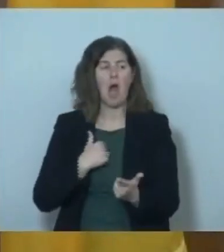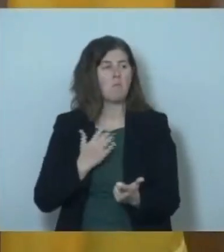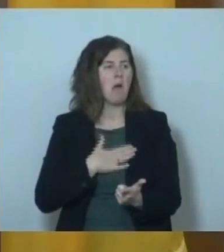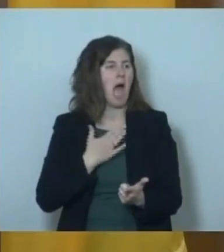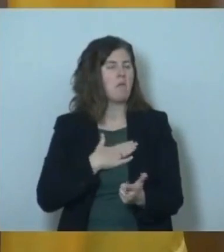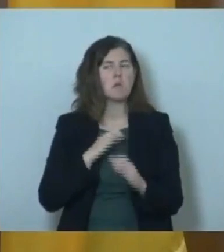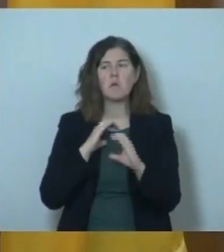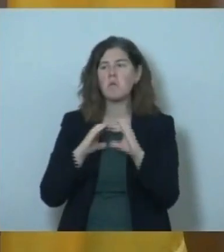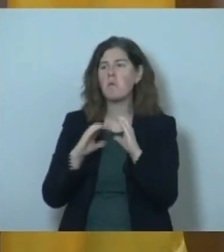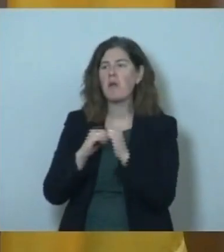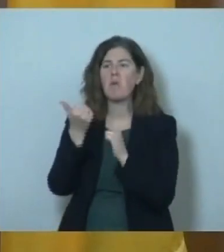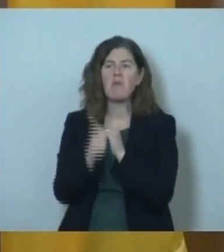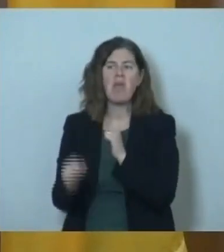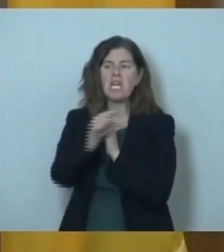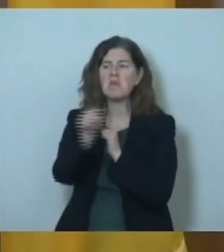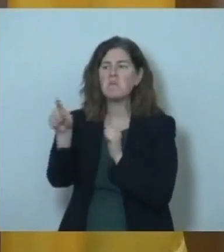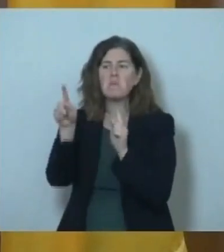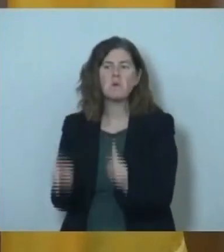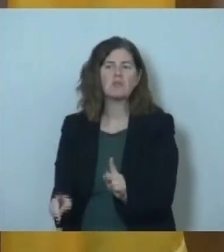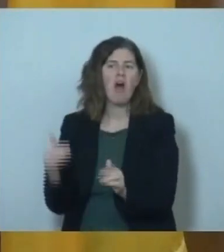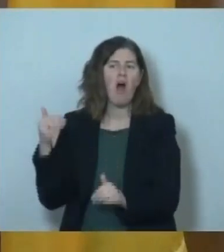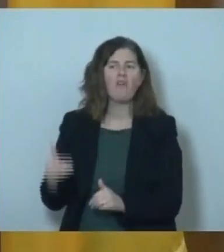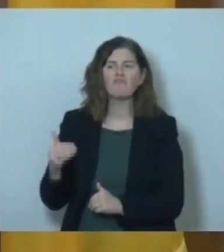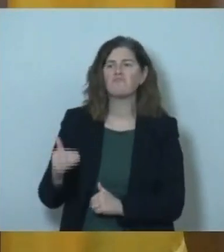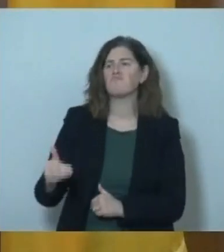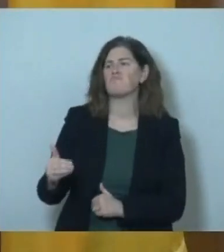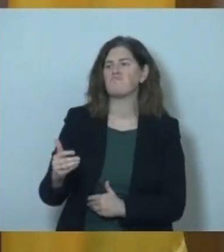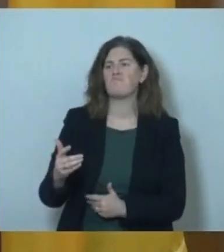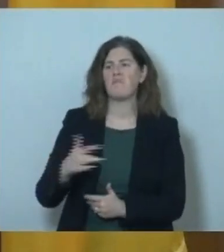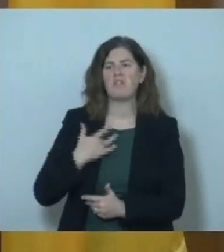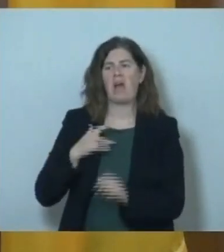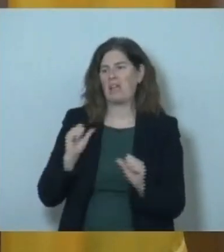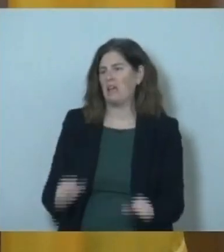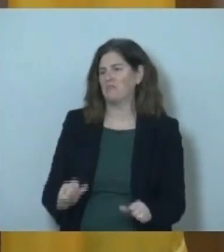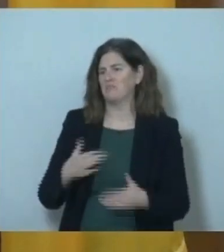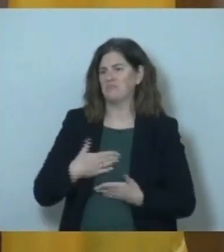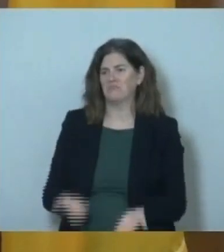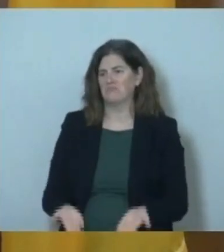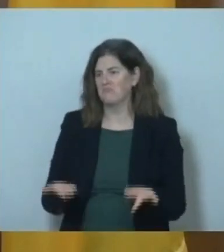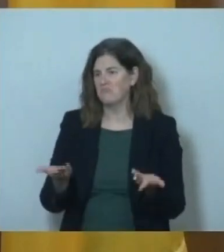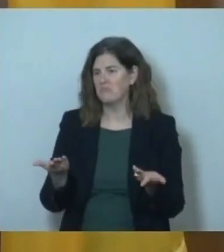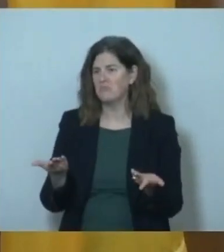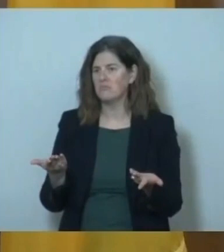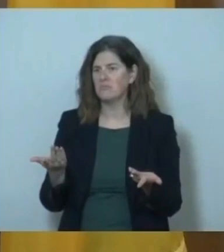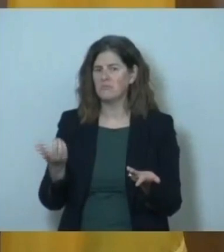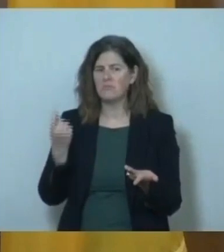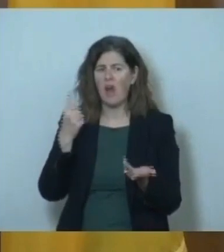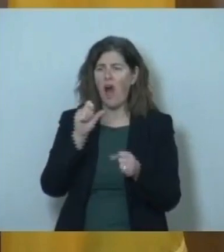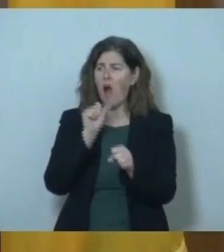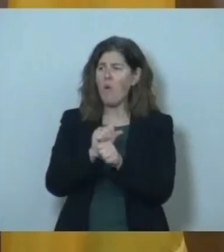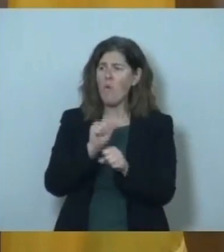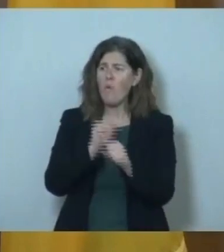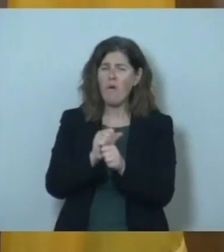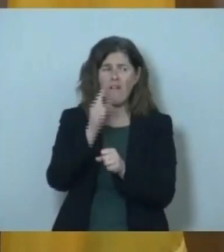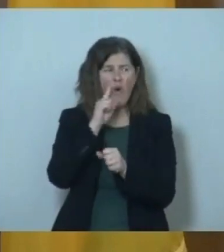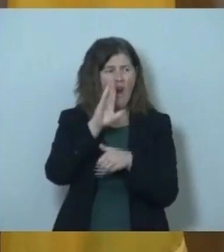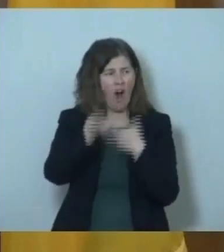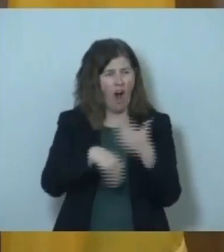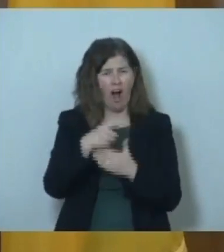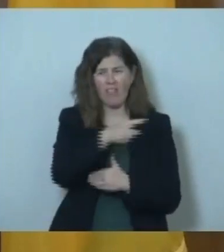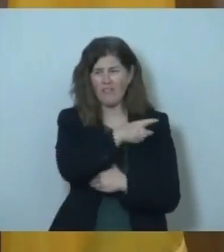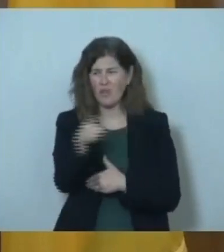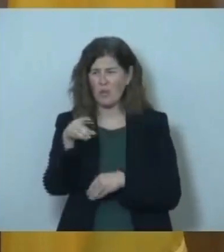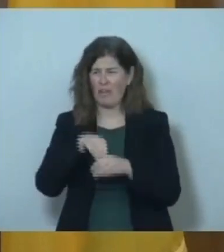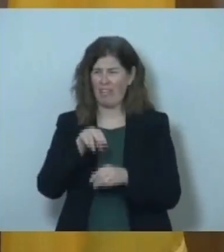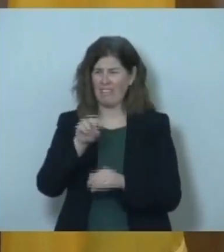any stakeholder as often as I humanly can, right? I mean, I work for everyone in the state,